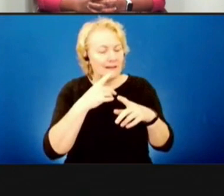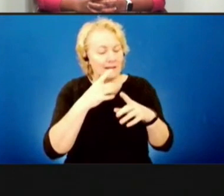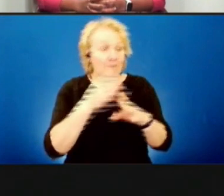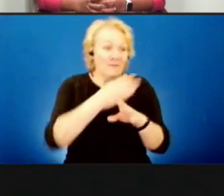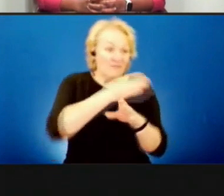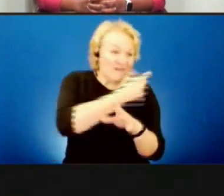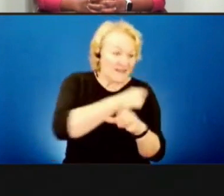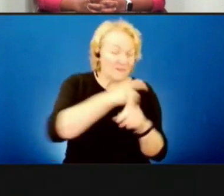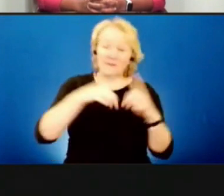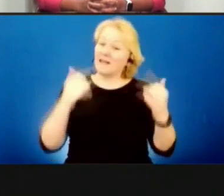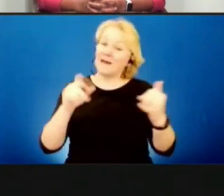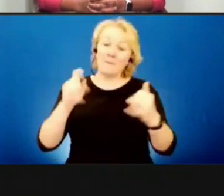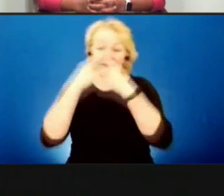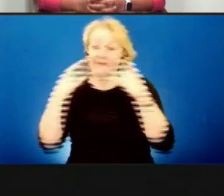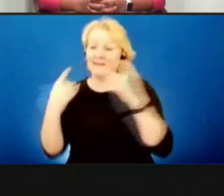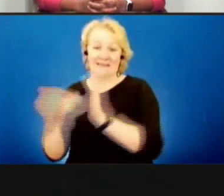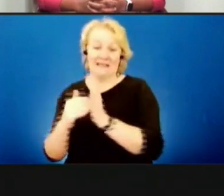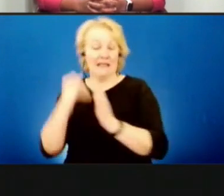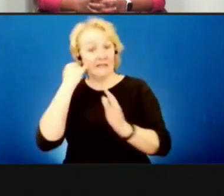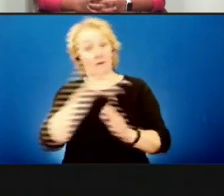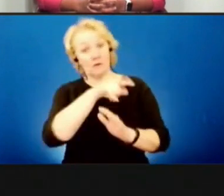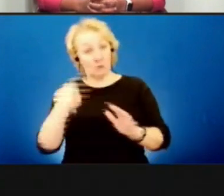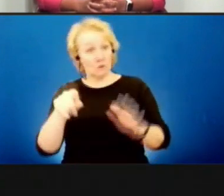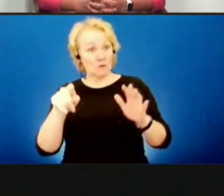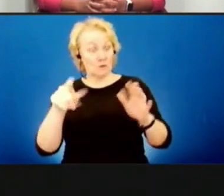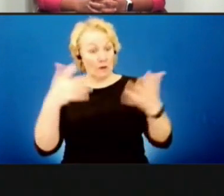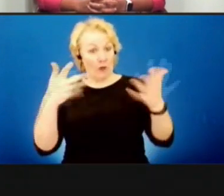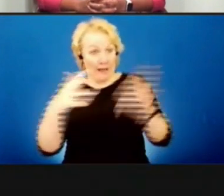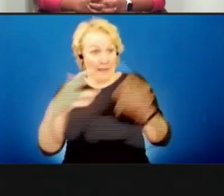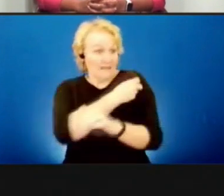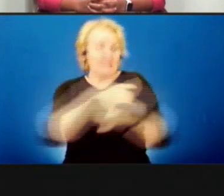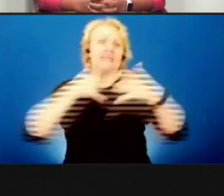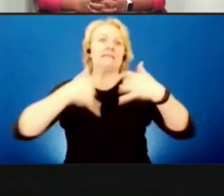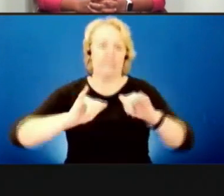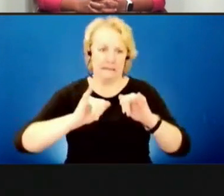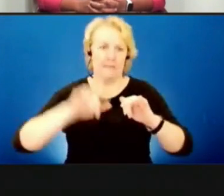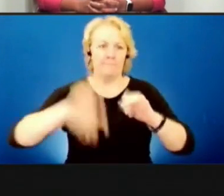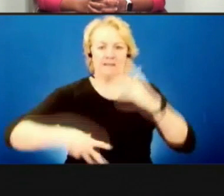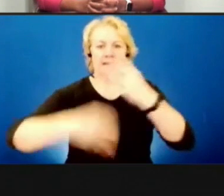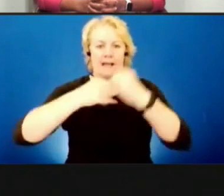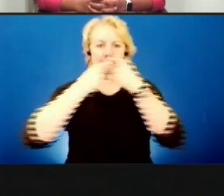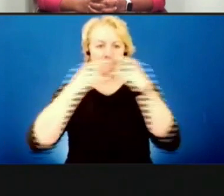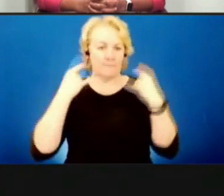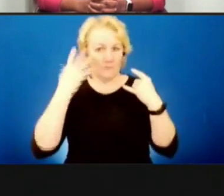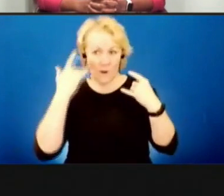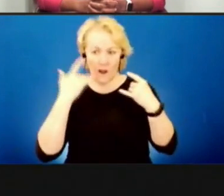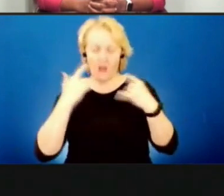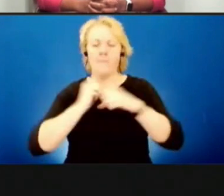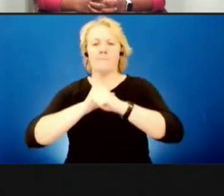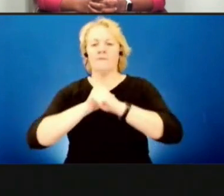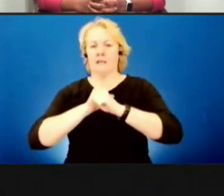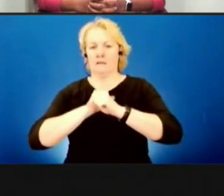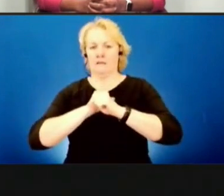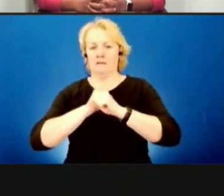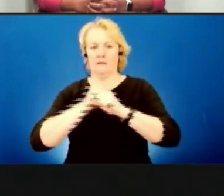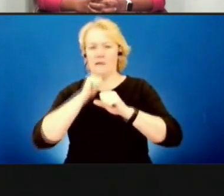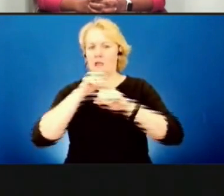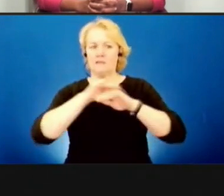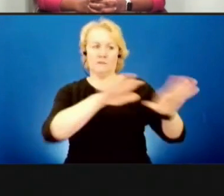For those that are fully vaccinated, we need you to wear a mask to protect others. It's possible for you to